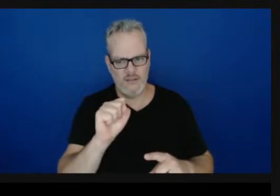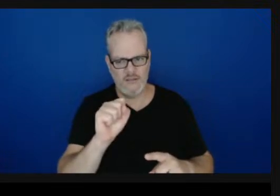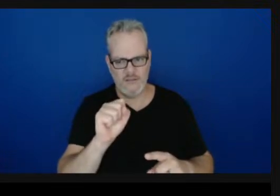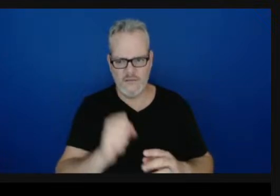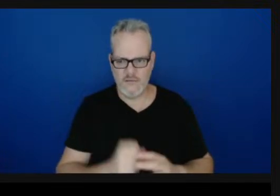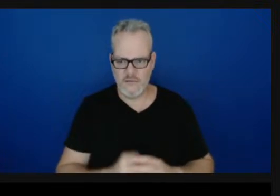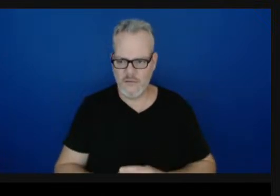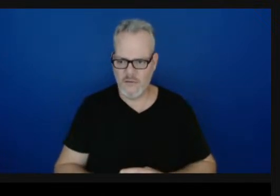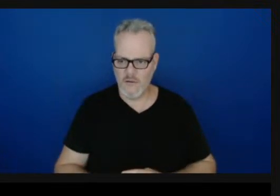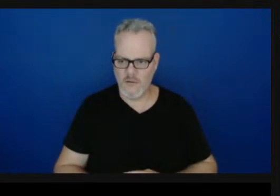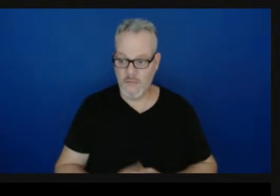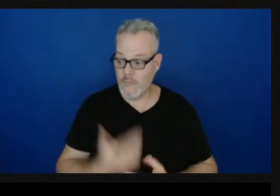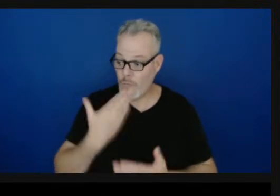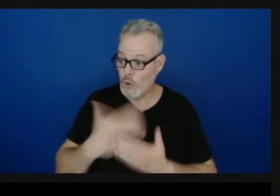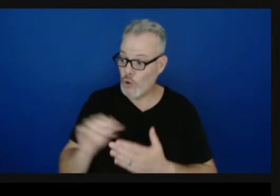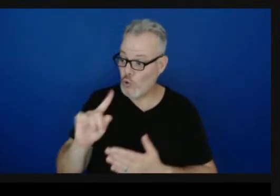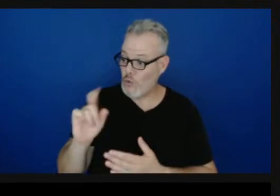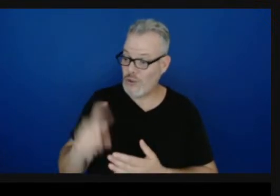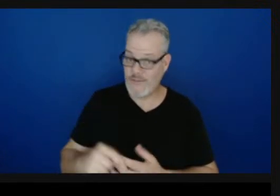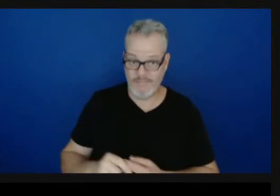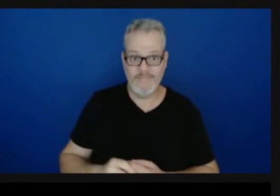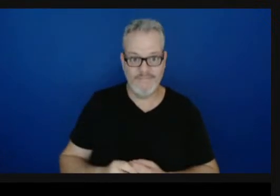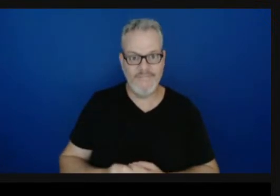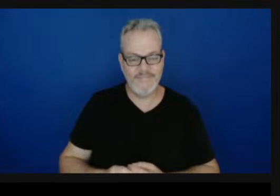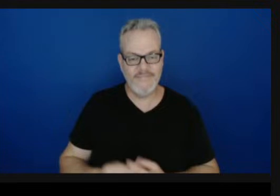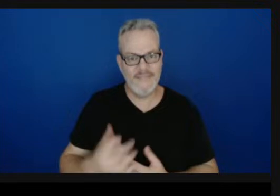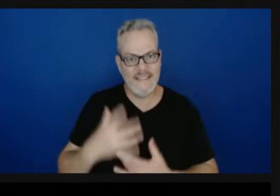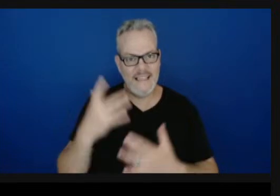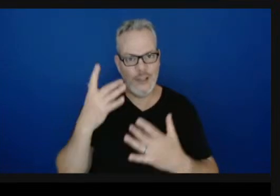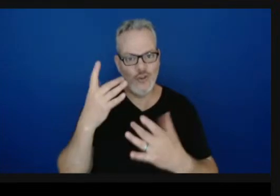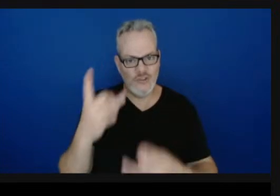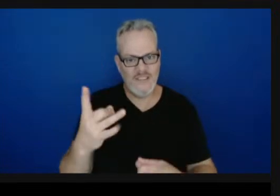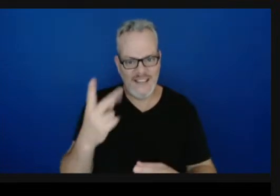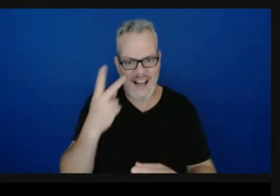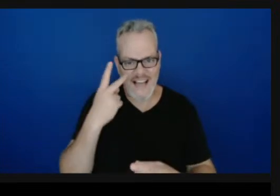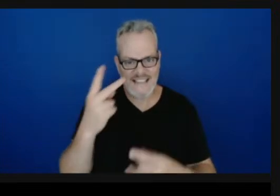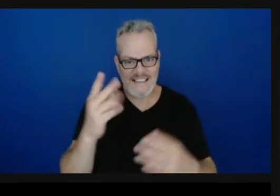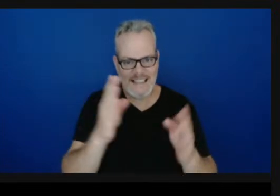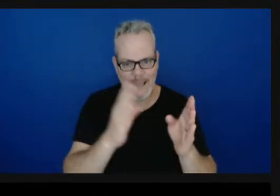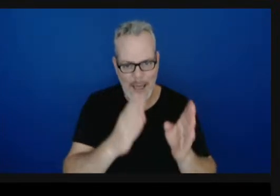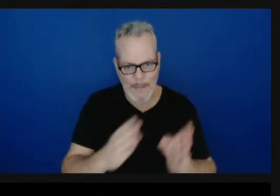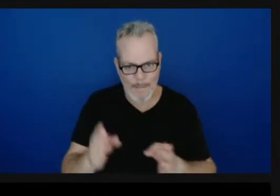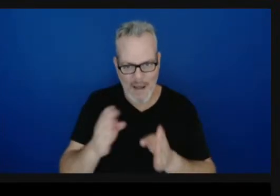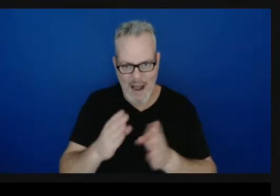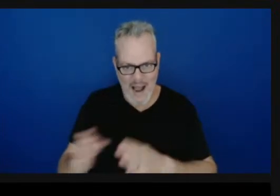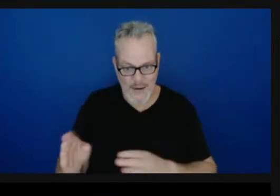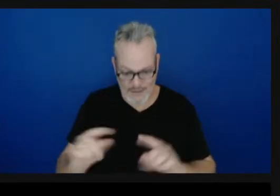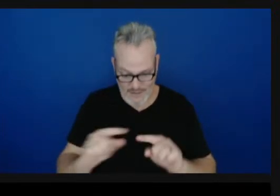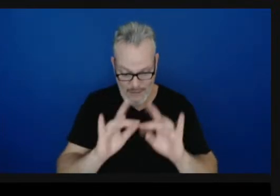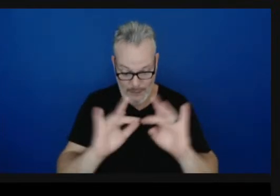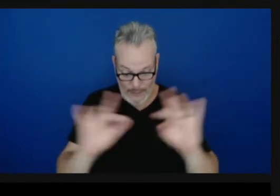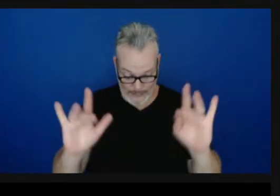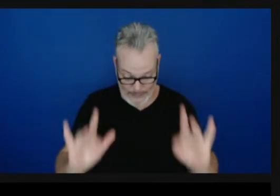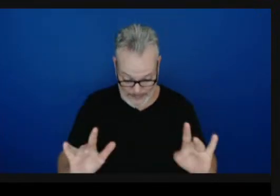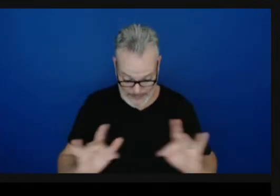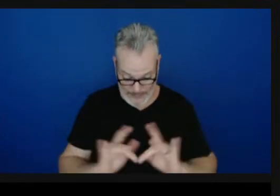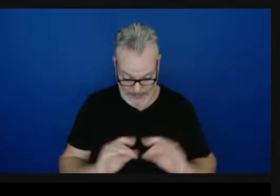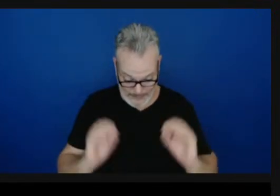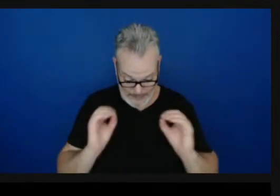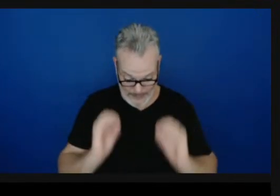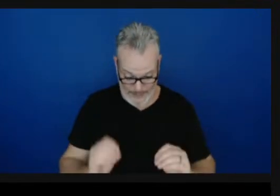So yeah, good question. Yeah. But those are the 2 points. Yeah, it's interesting, right? Interesting to see that pattern, right? And the fact that there was none in between, which shows that between here and